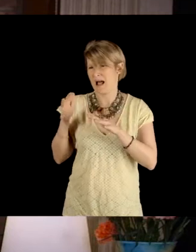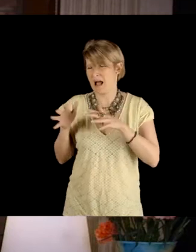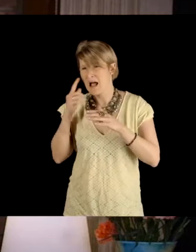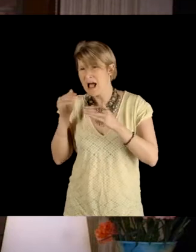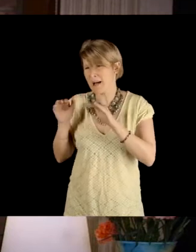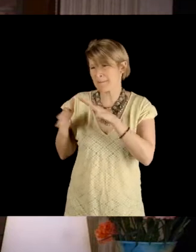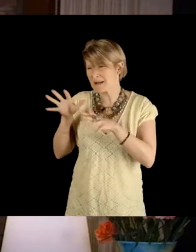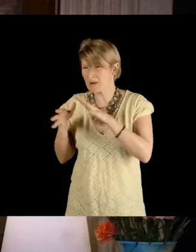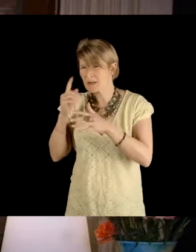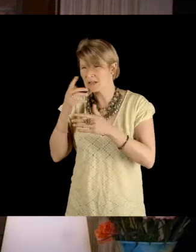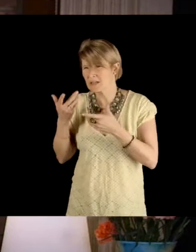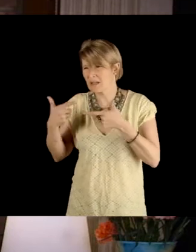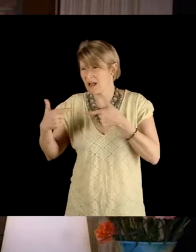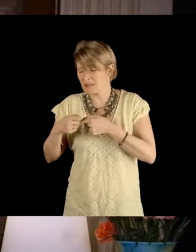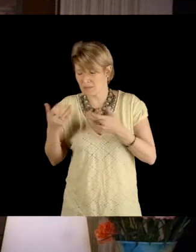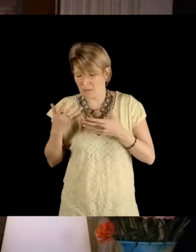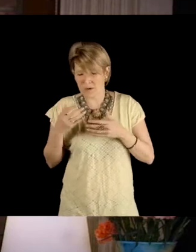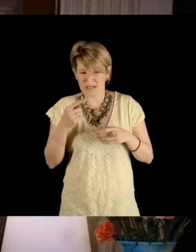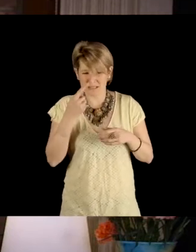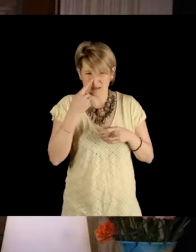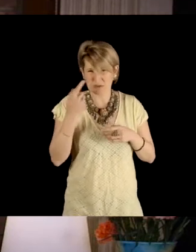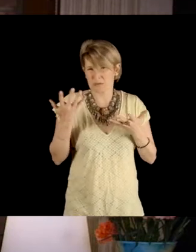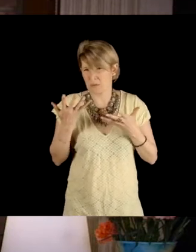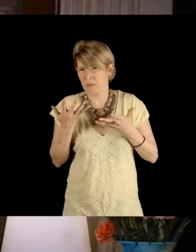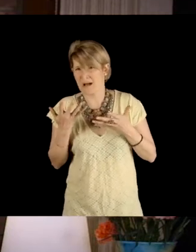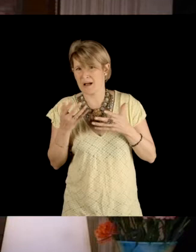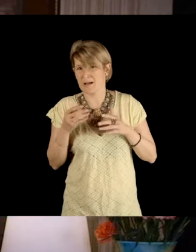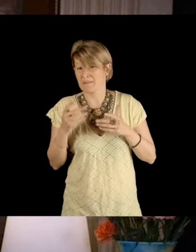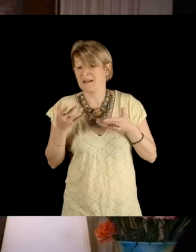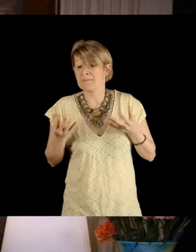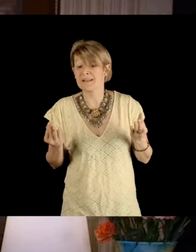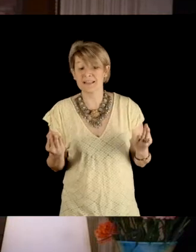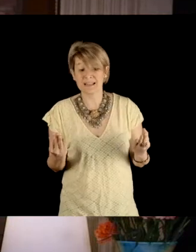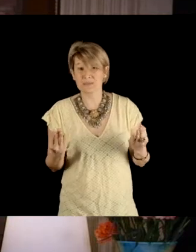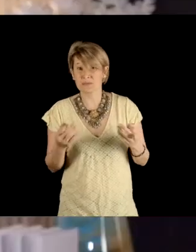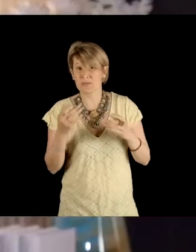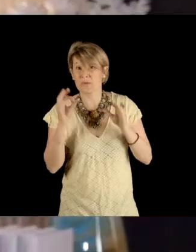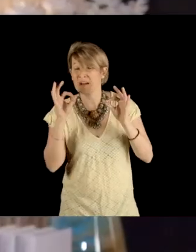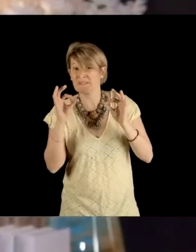need is also within our heart. Our heart is now our guide.